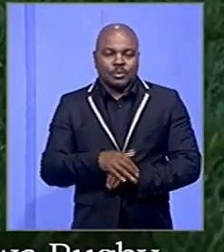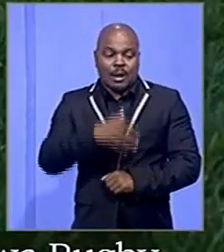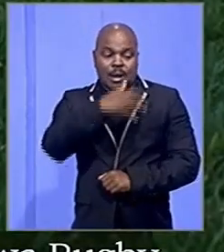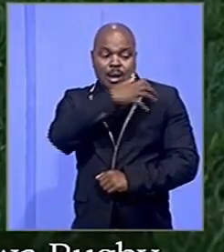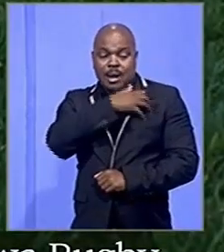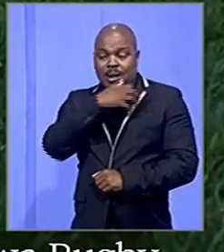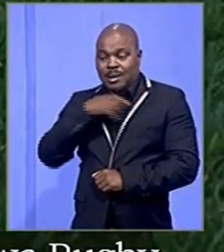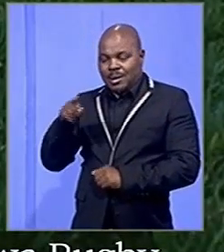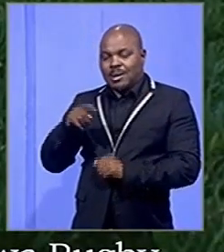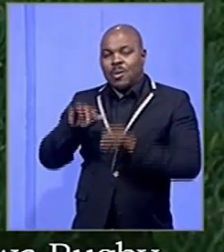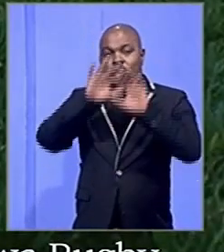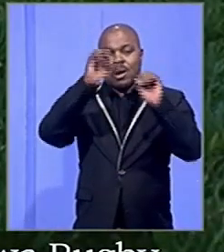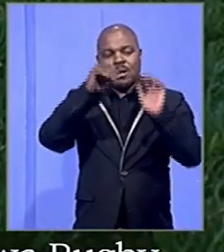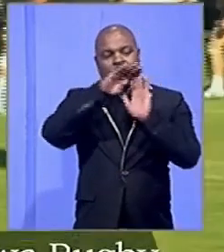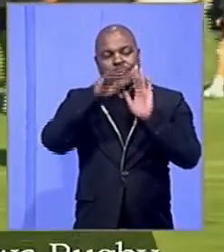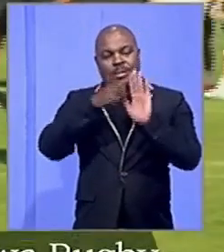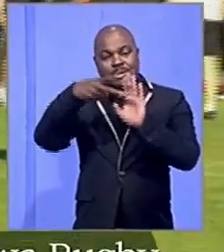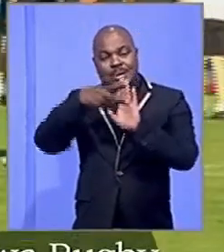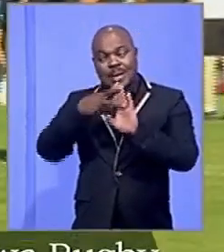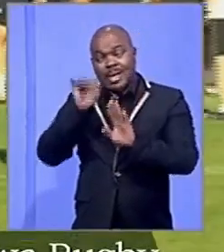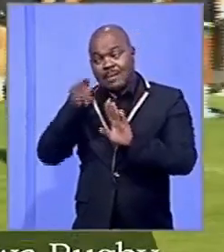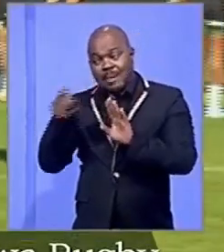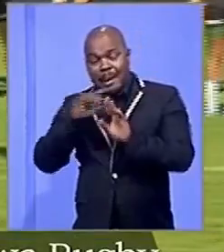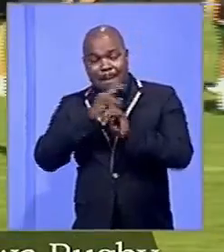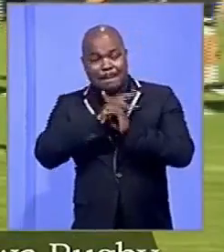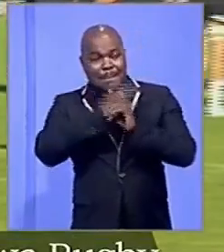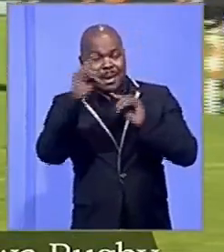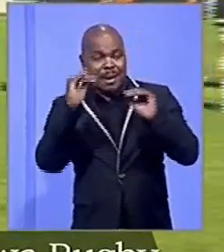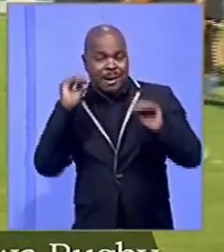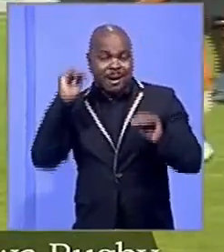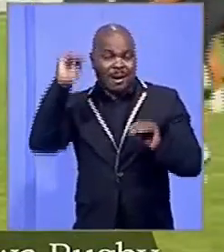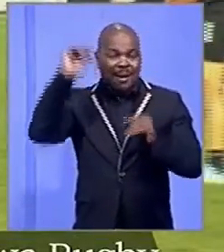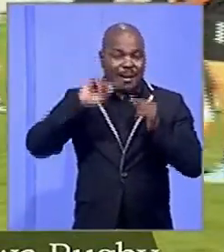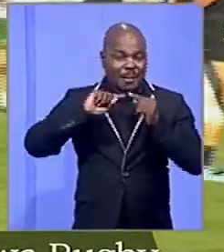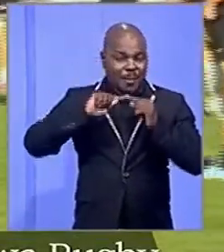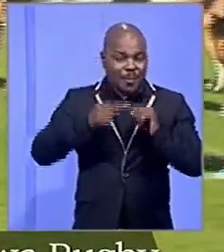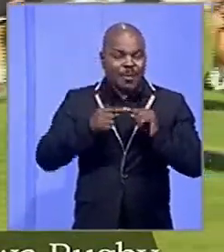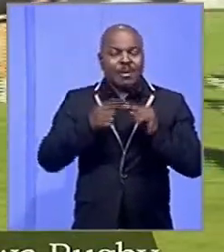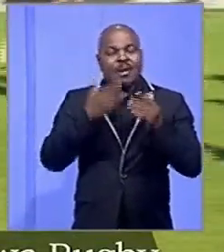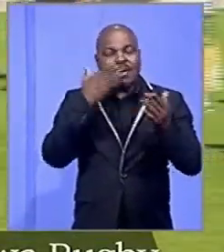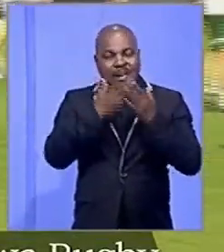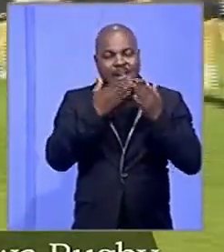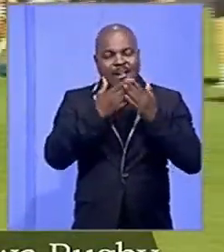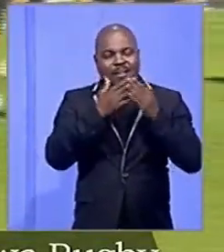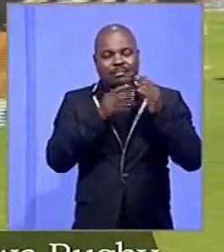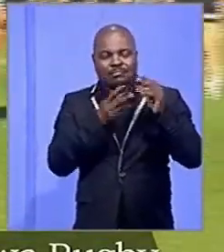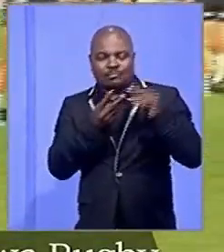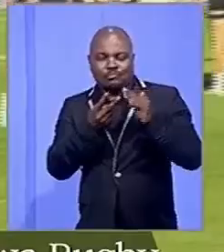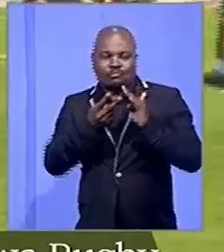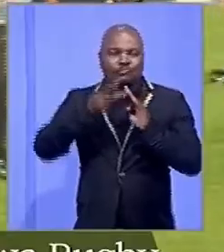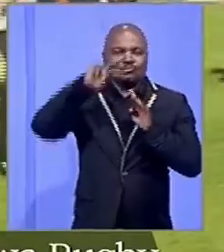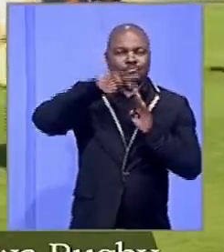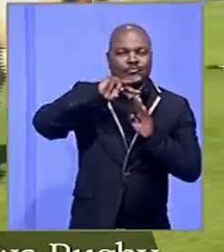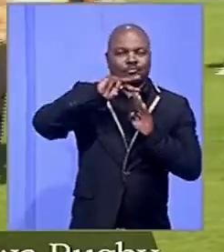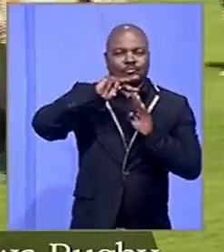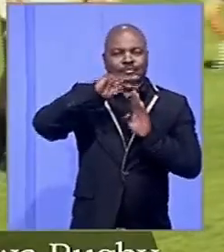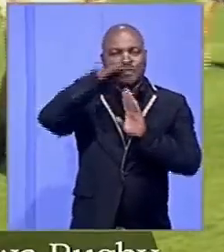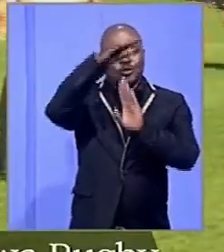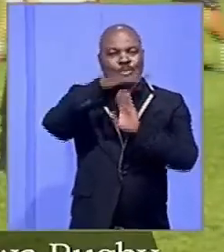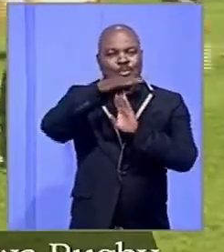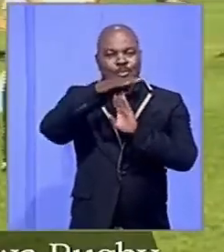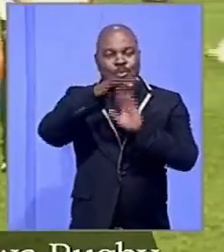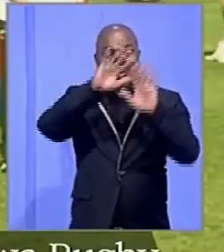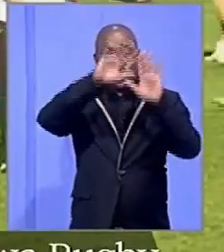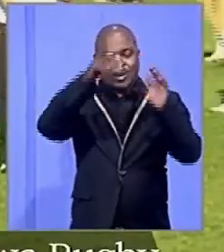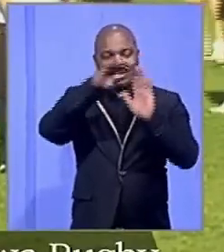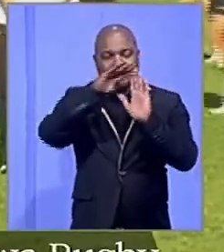mo maemong a bobedi mo lefatsheng e ka fenya Afrika Borwa ka dintlha tse di utlwalang, e ka nne ya tsa maemo a diboke mo dipalopalong tsa